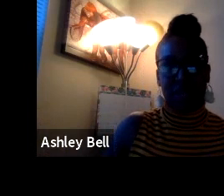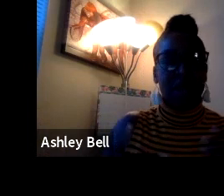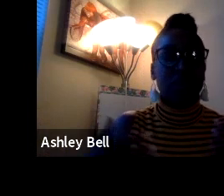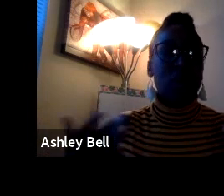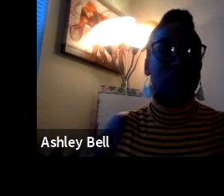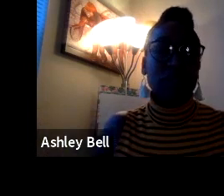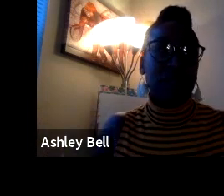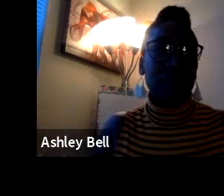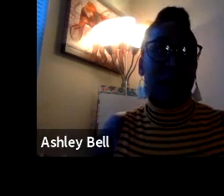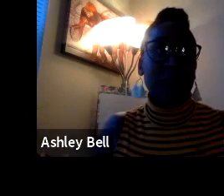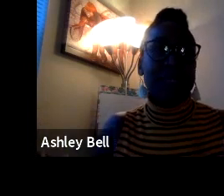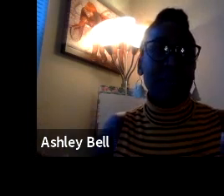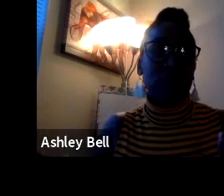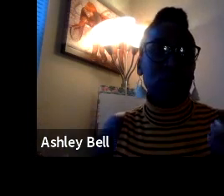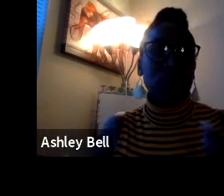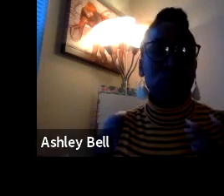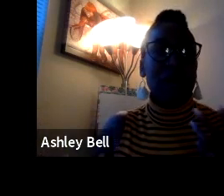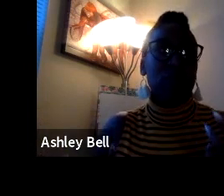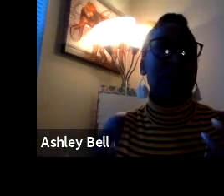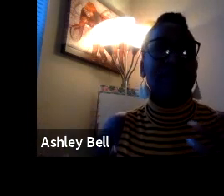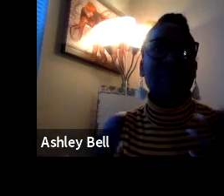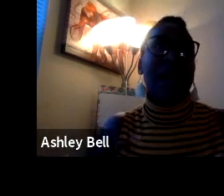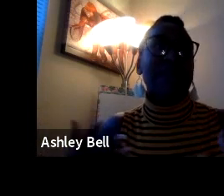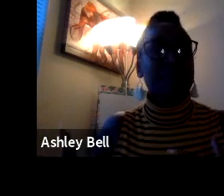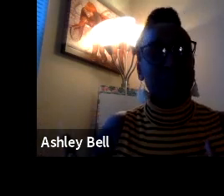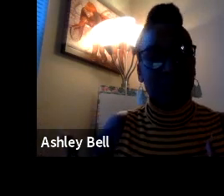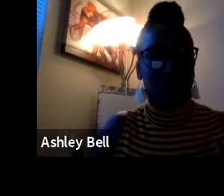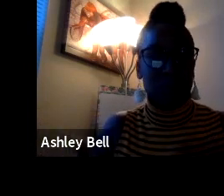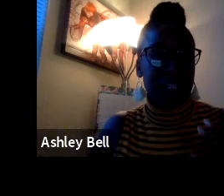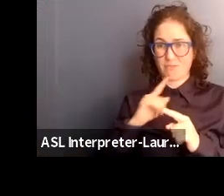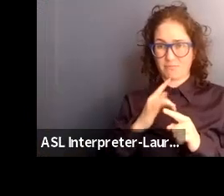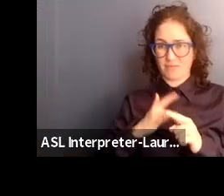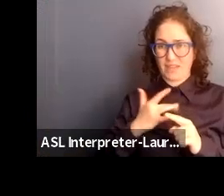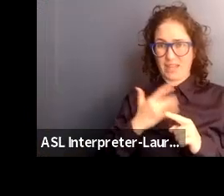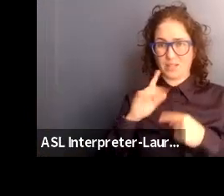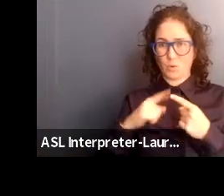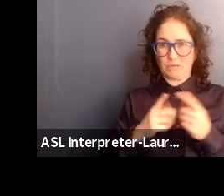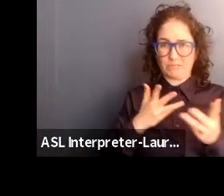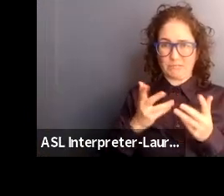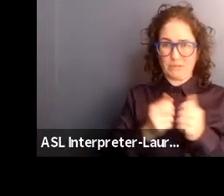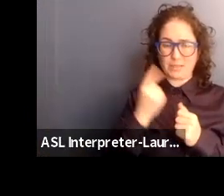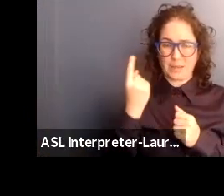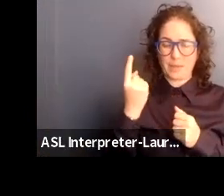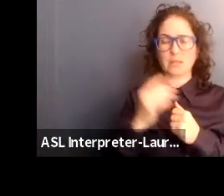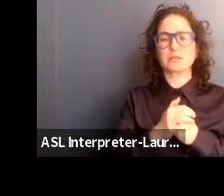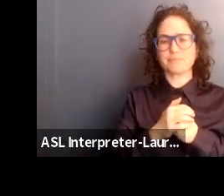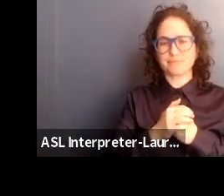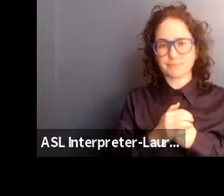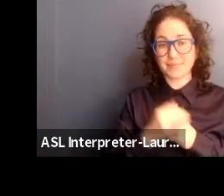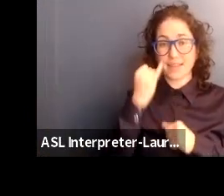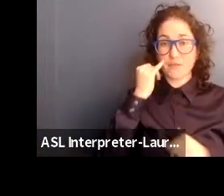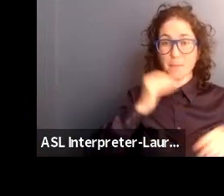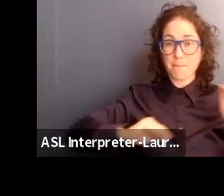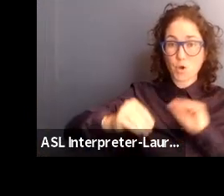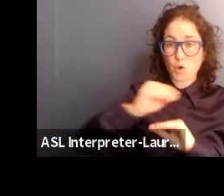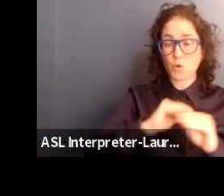nauseous. There's all sorts of examples where students will have those kind of somatic symptoms when they're dealing with something. And so moving your body around a